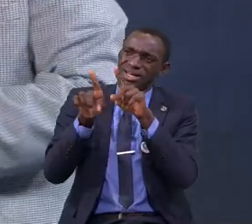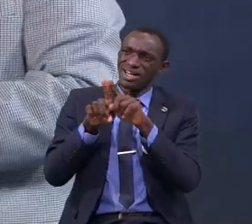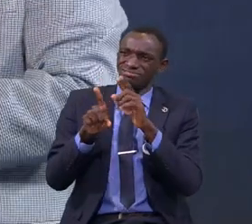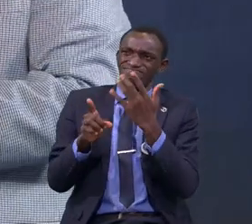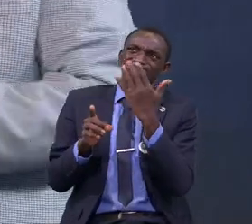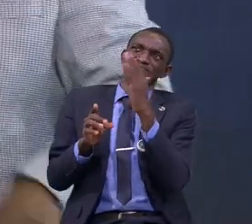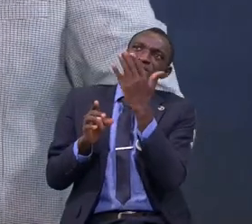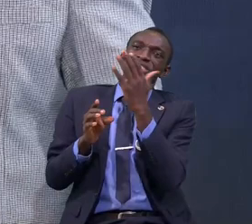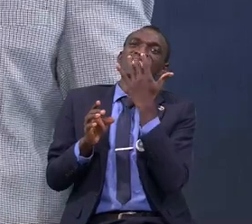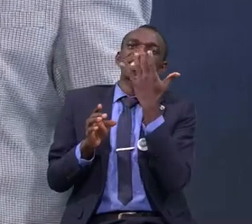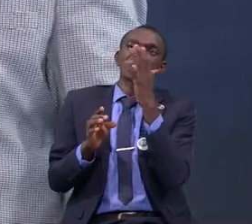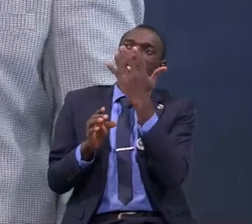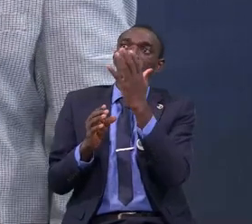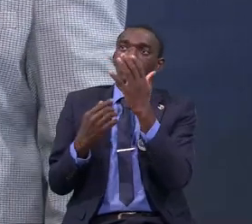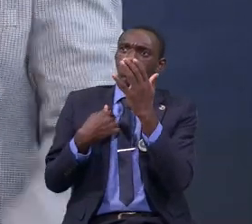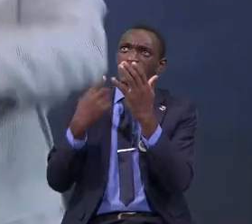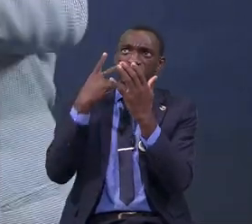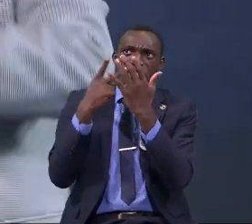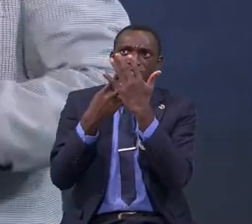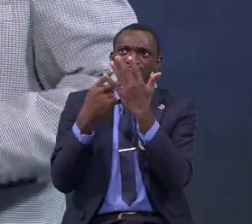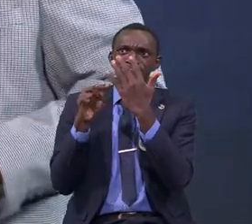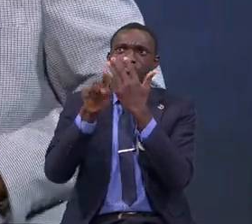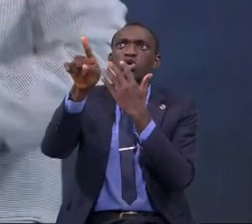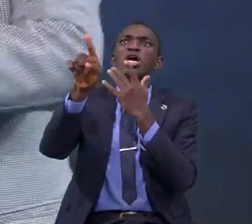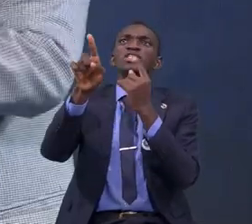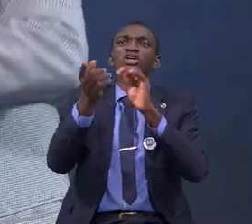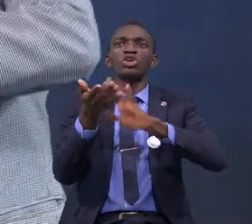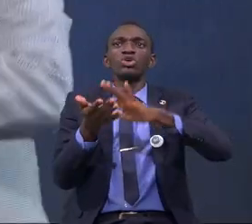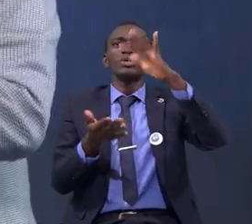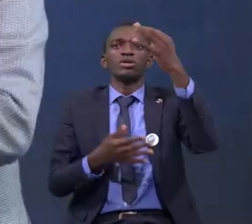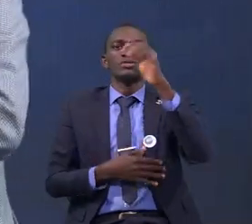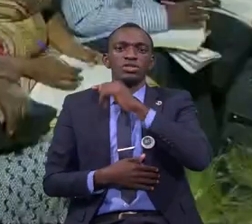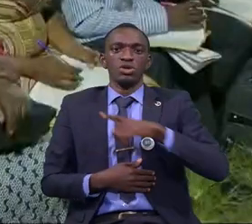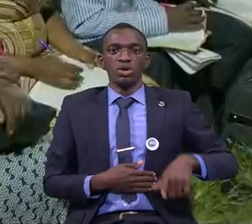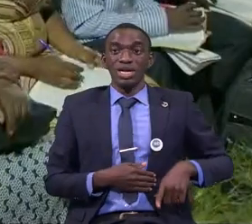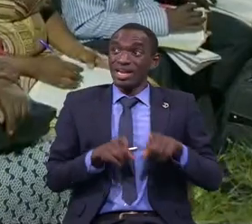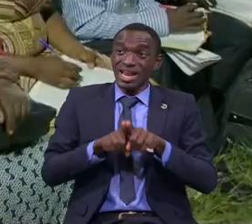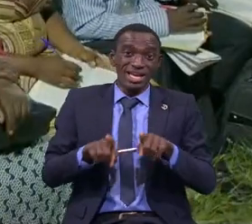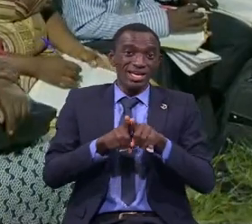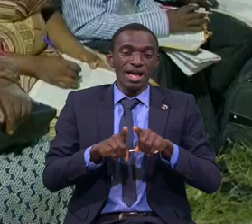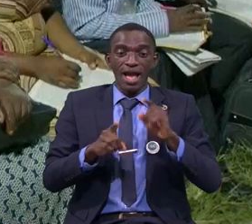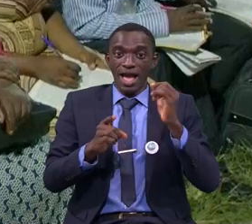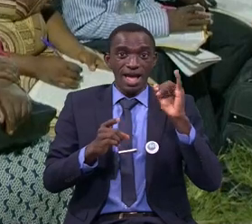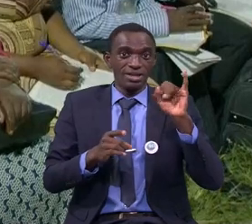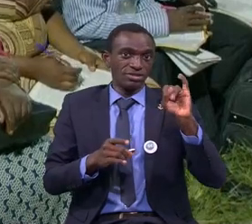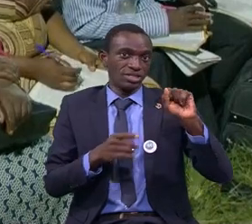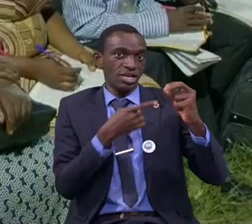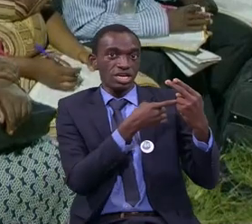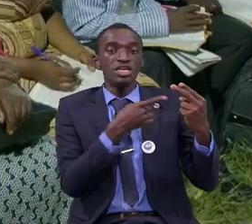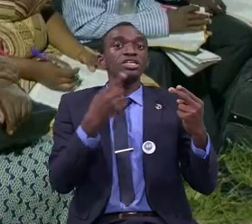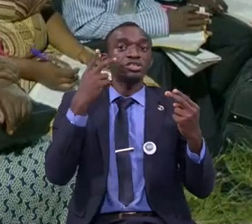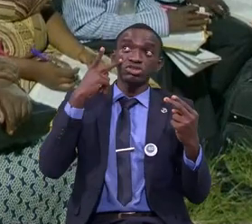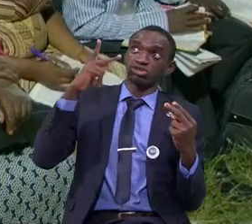glory of the Lord, like Isaiah saw, you will see in Jesus' name. We're changed into